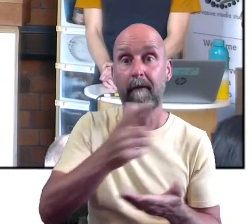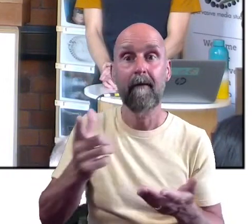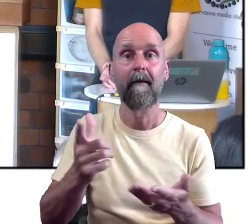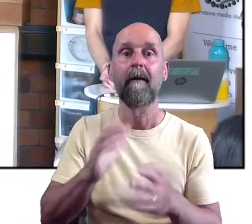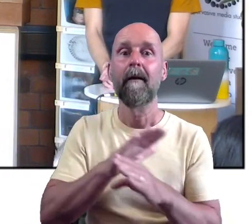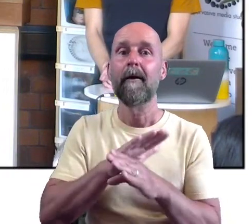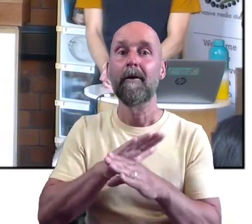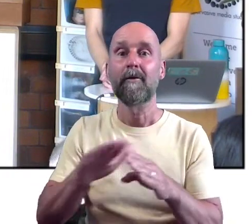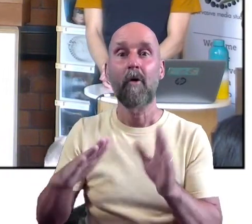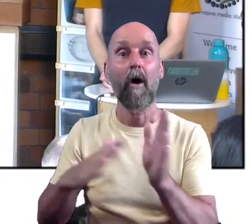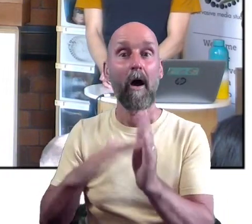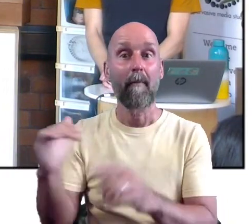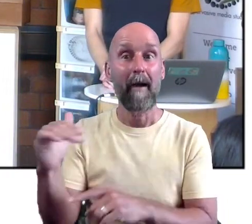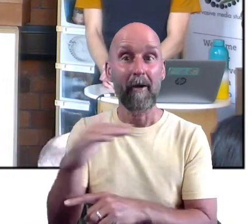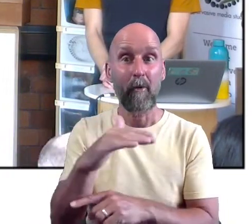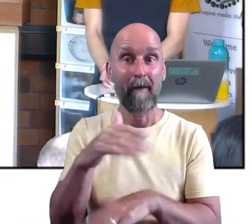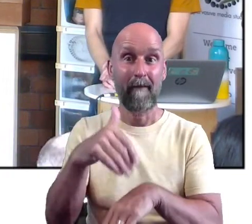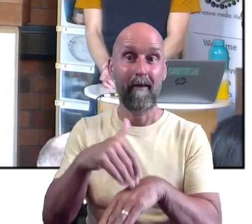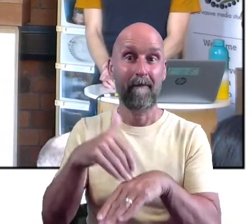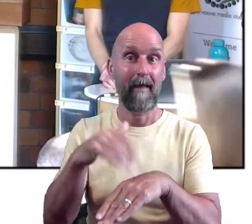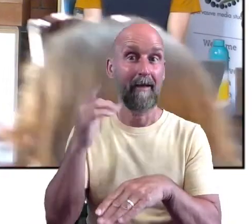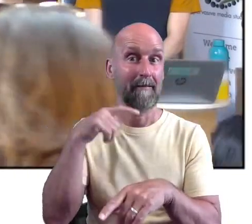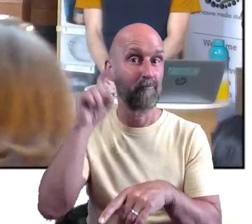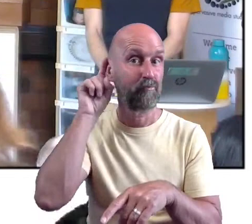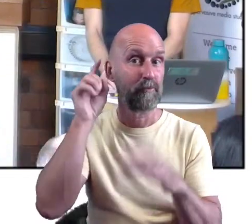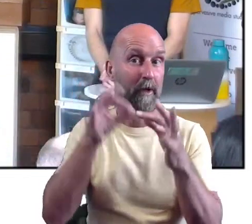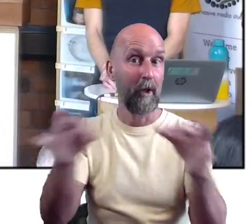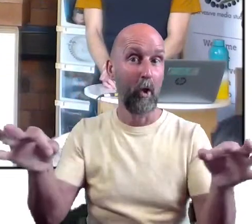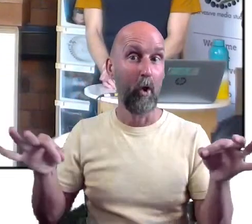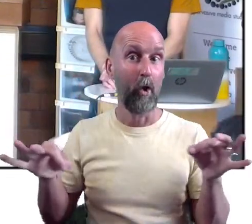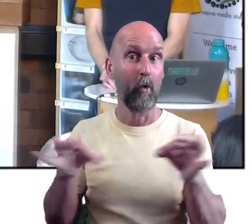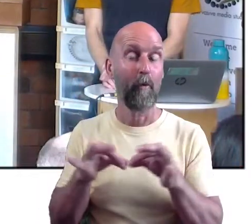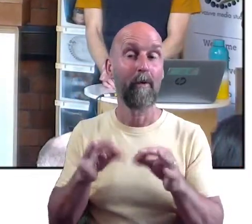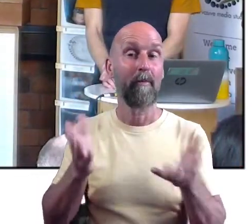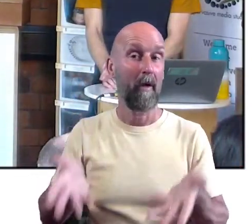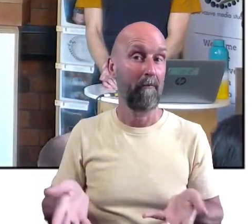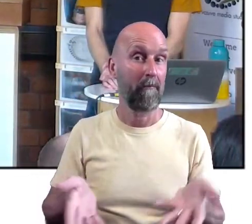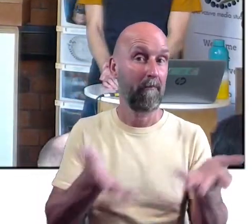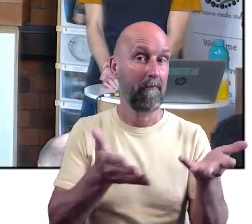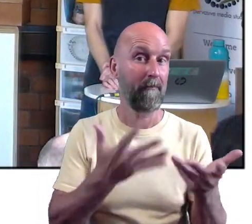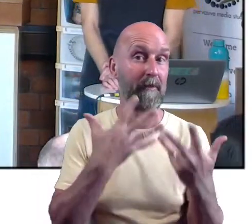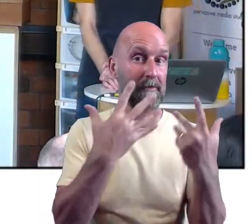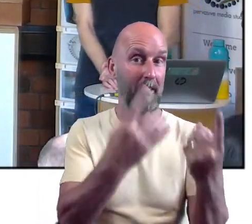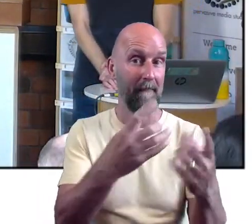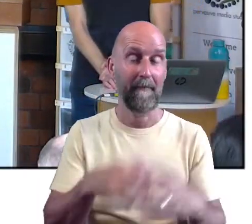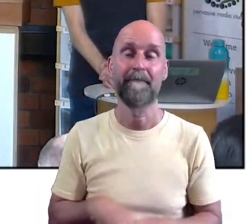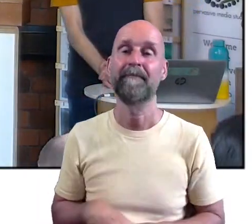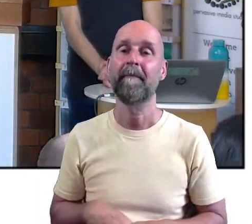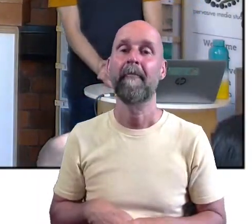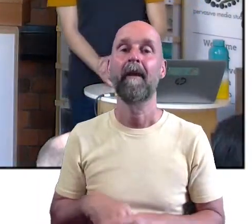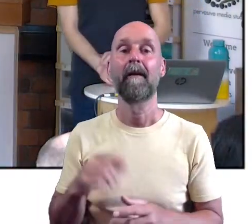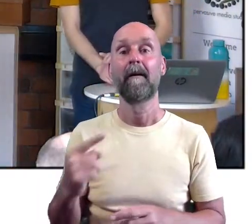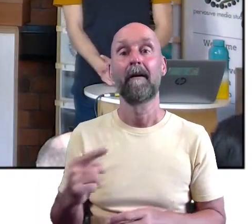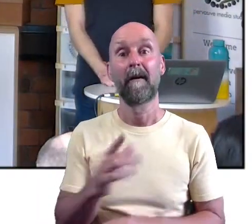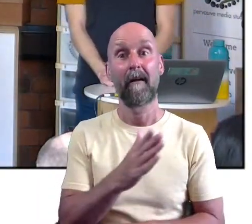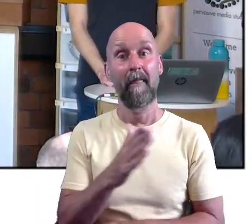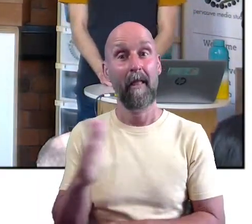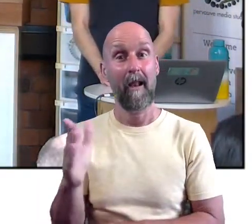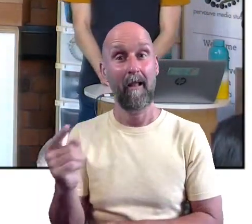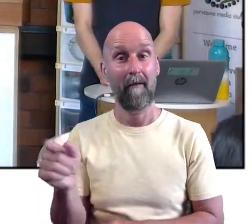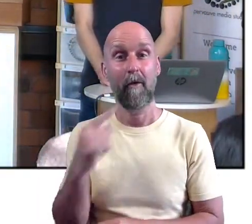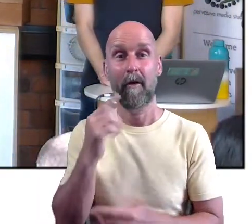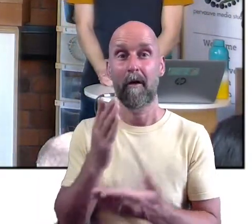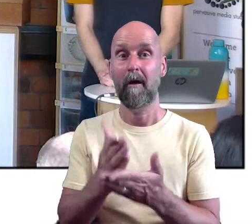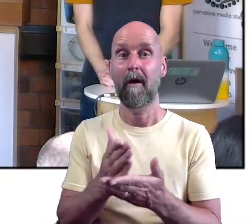it interferes with the induction loop. But other than that, knock yourself out. We have a quiet space just to the left through here, your right, my